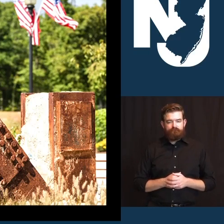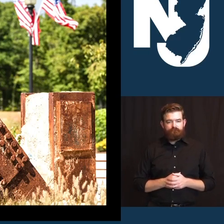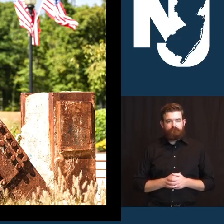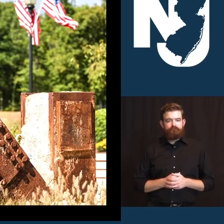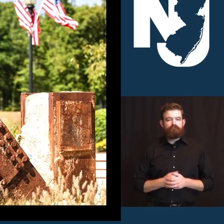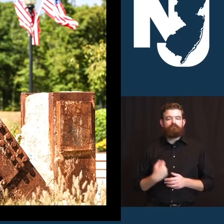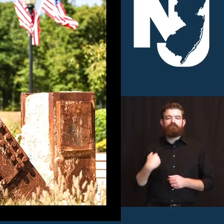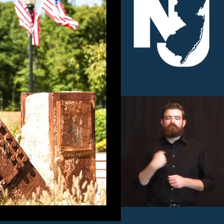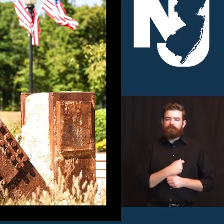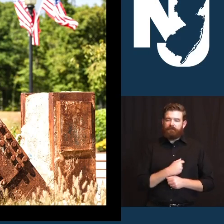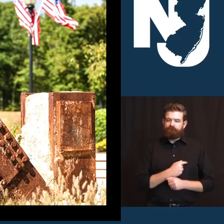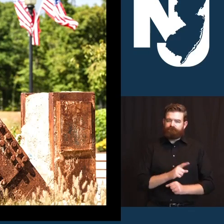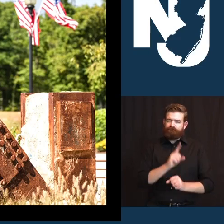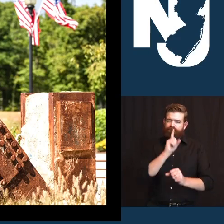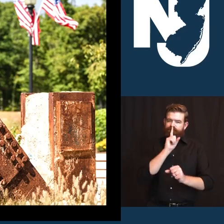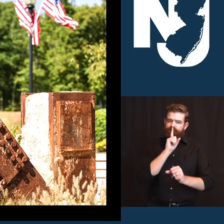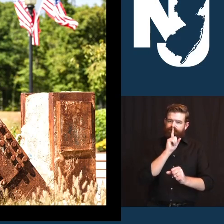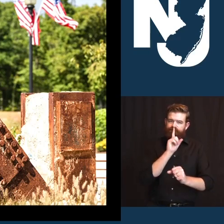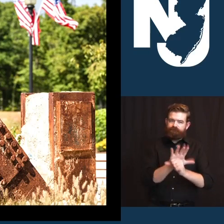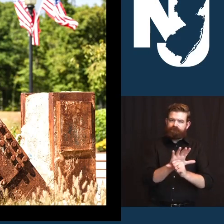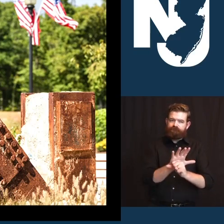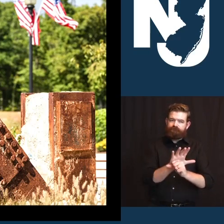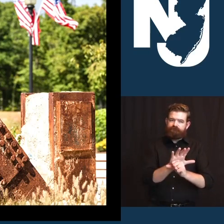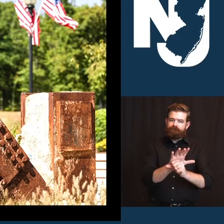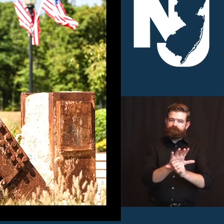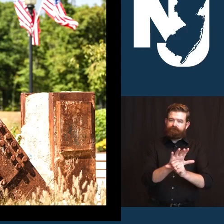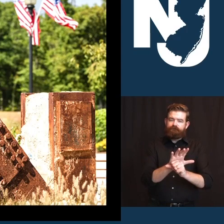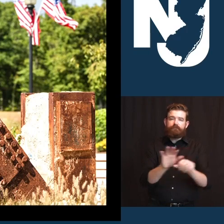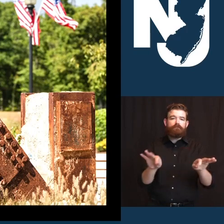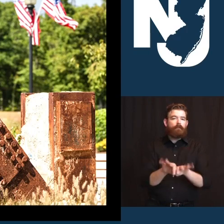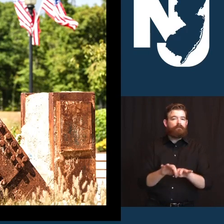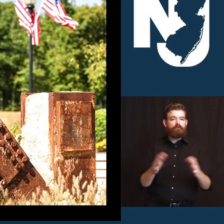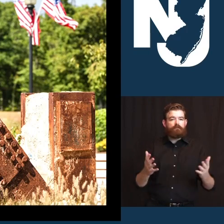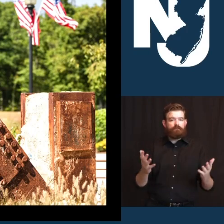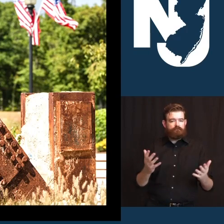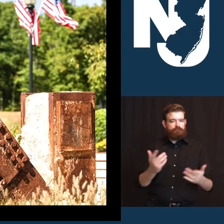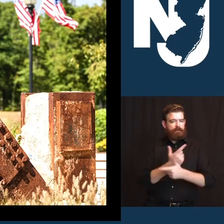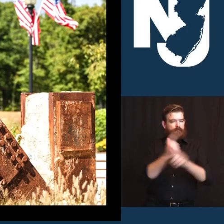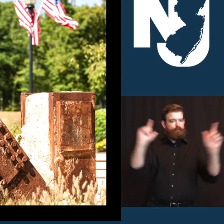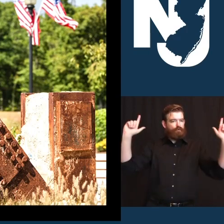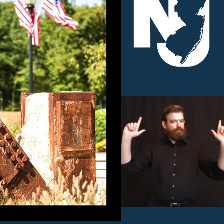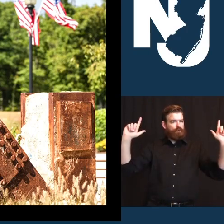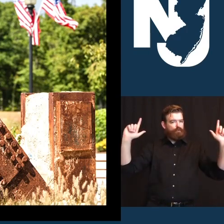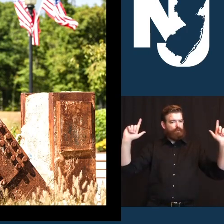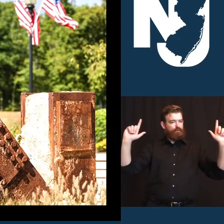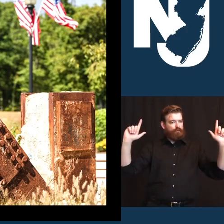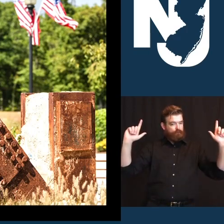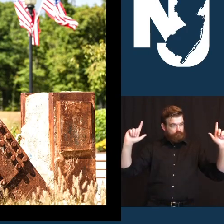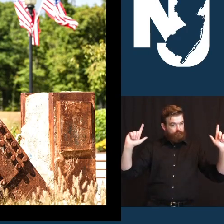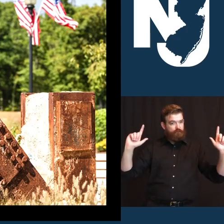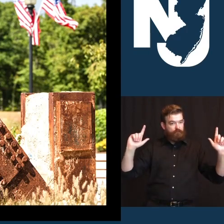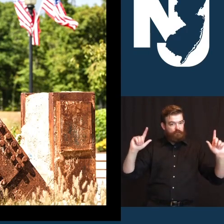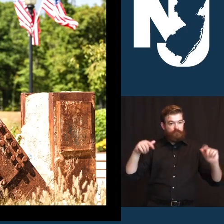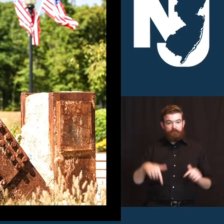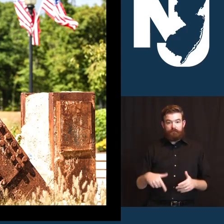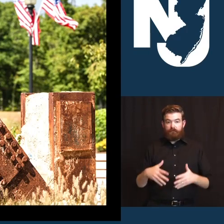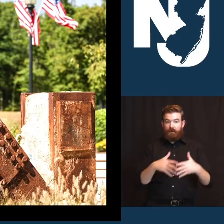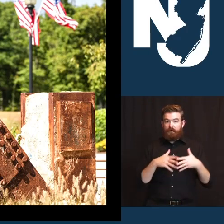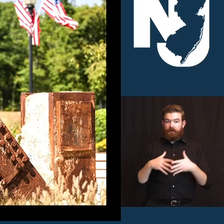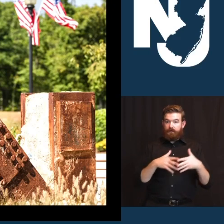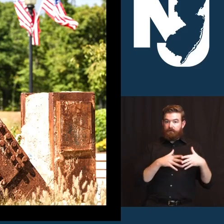individuals, but as the first words of our Constitution note, we the people, and we rise and fall as